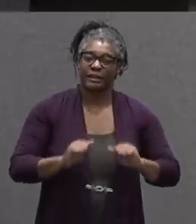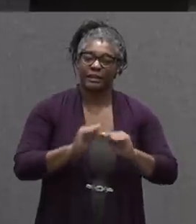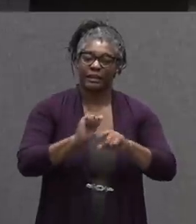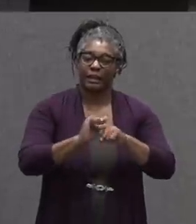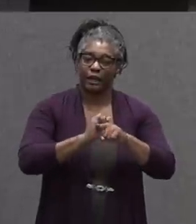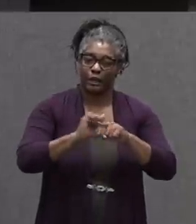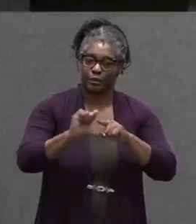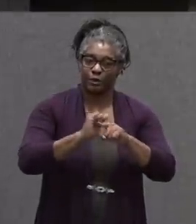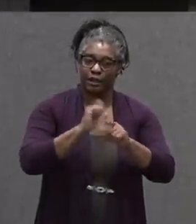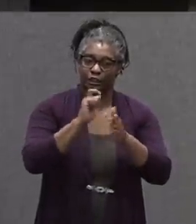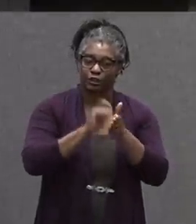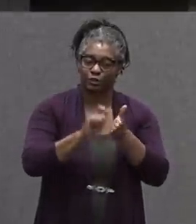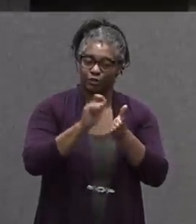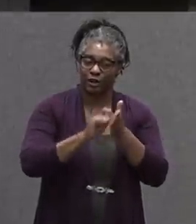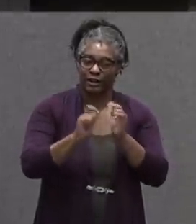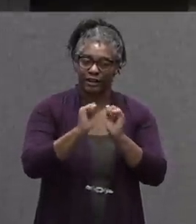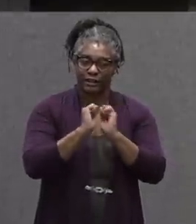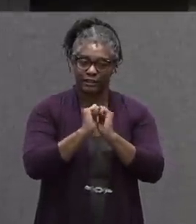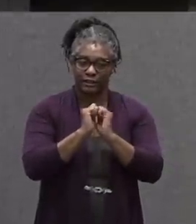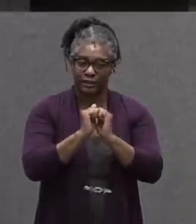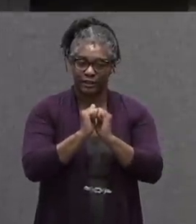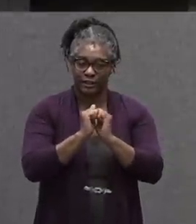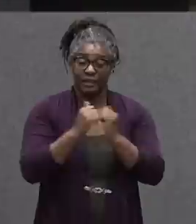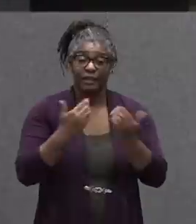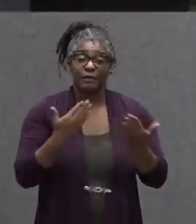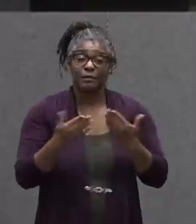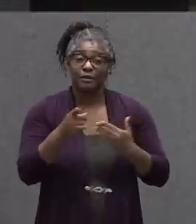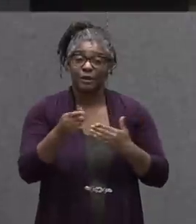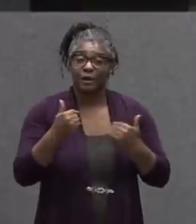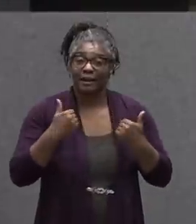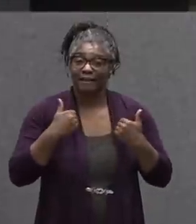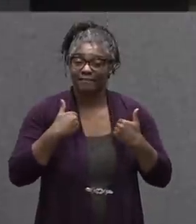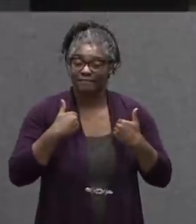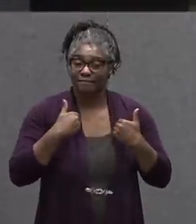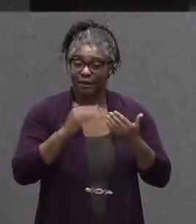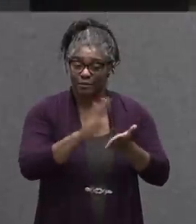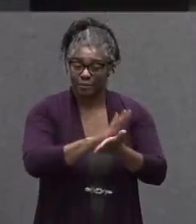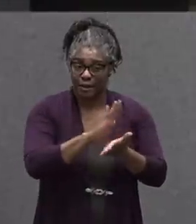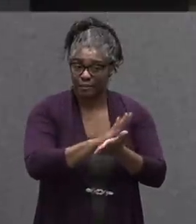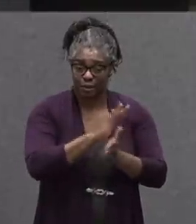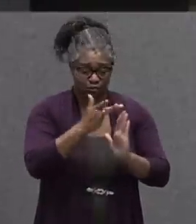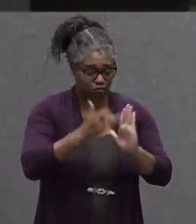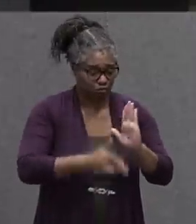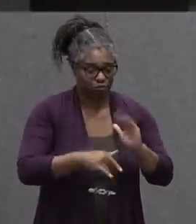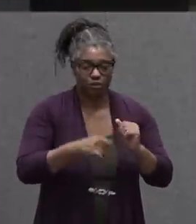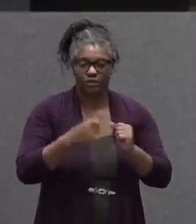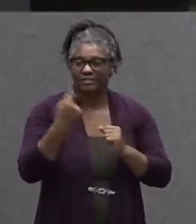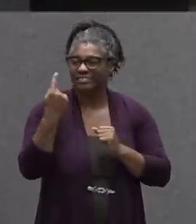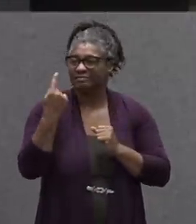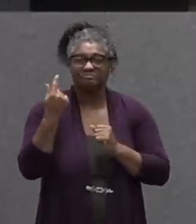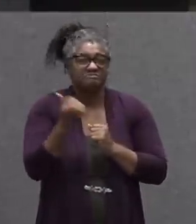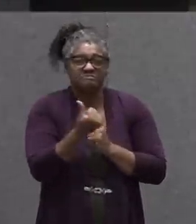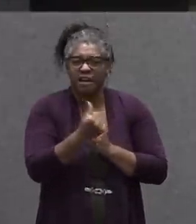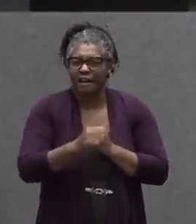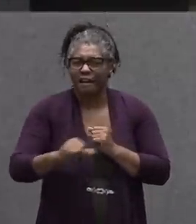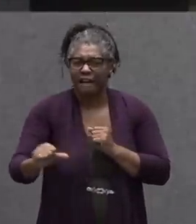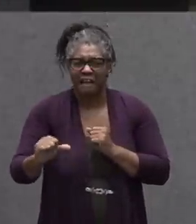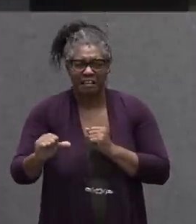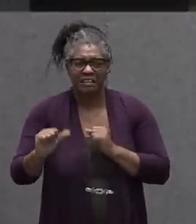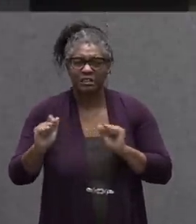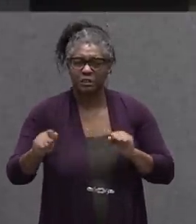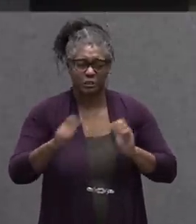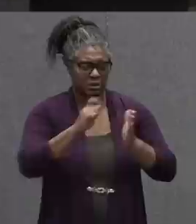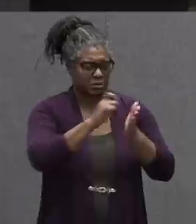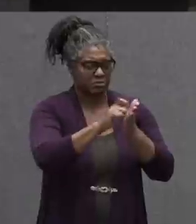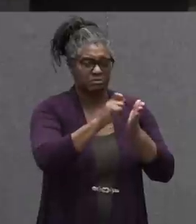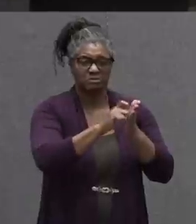me at home, again, you might just have a blank piece of paper or anything that you can find to write on.